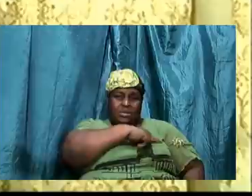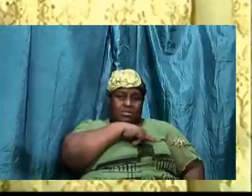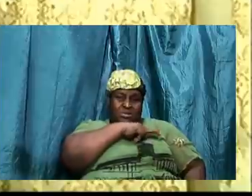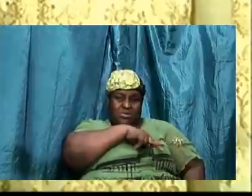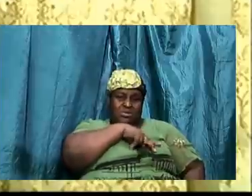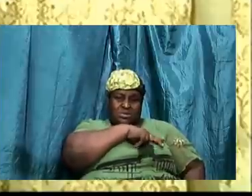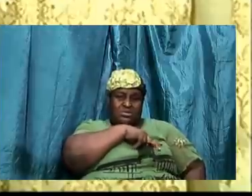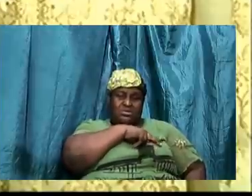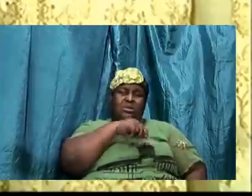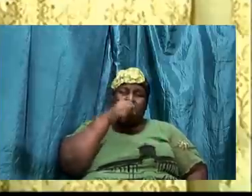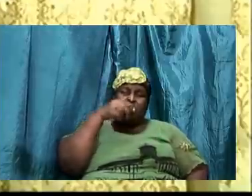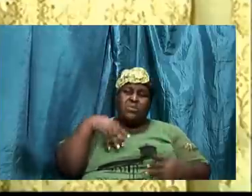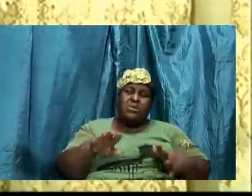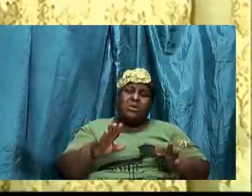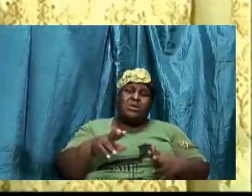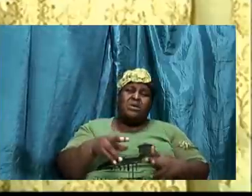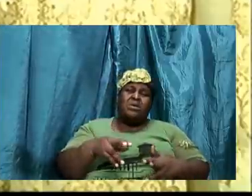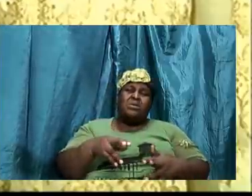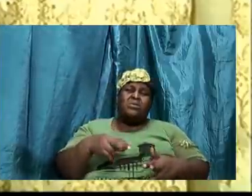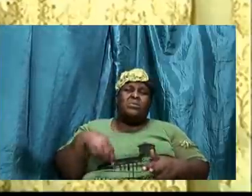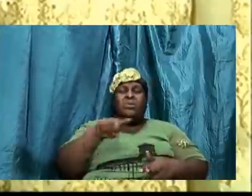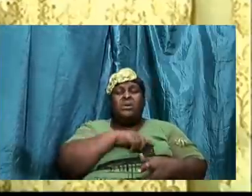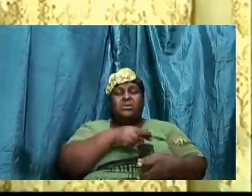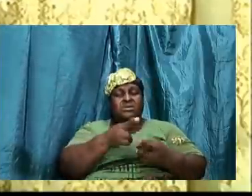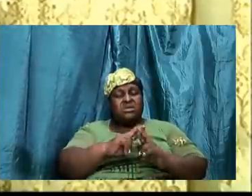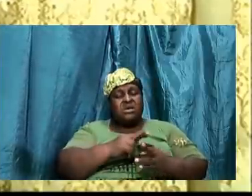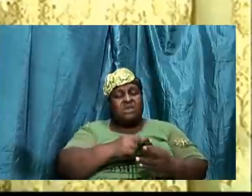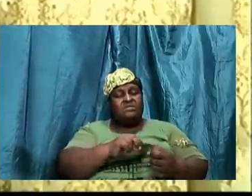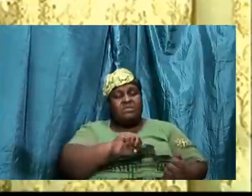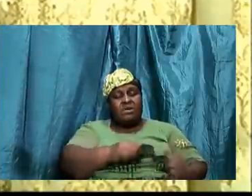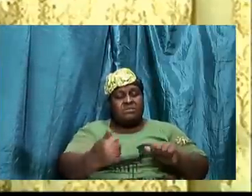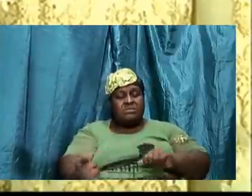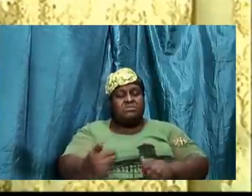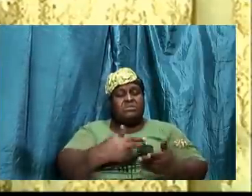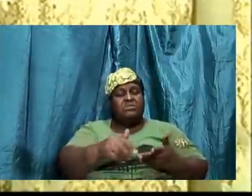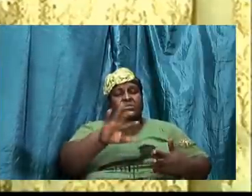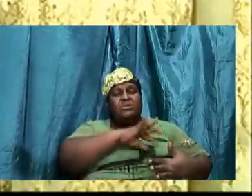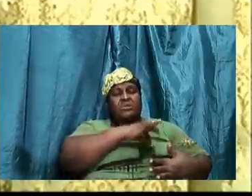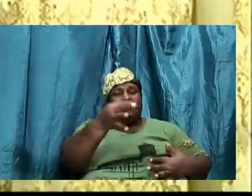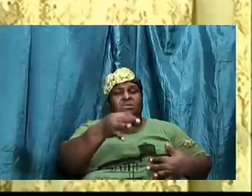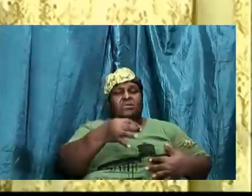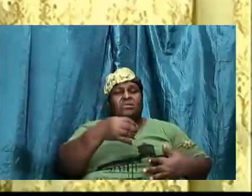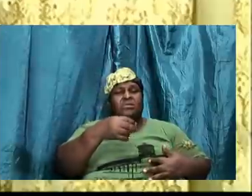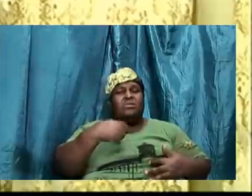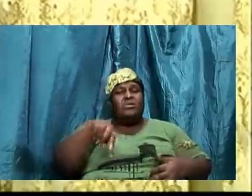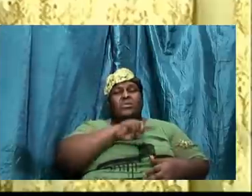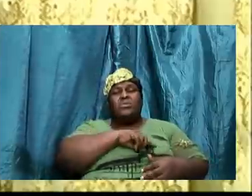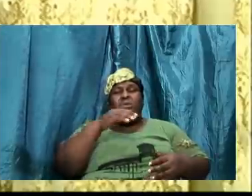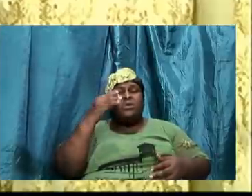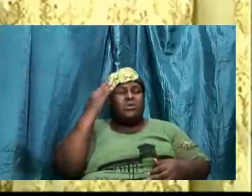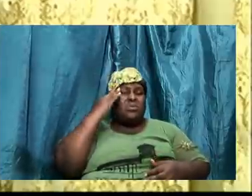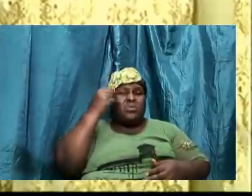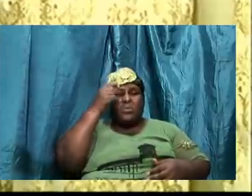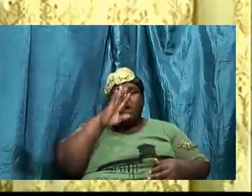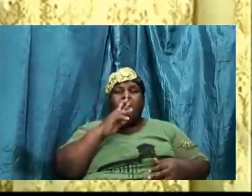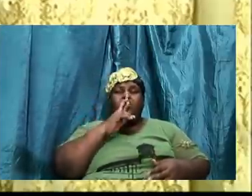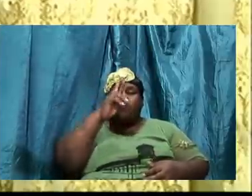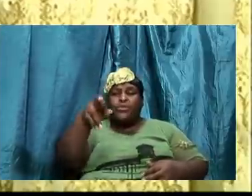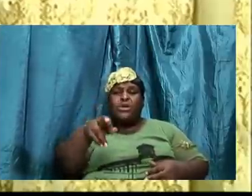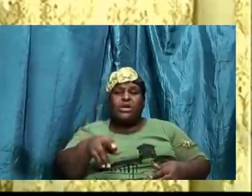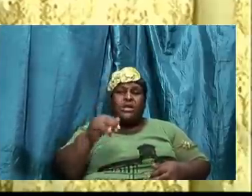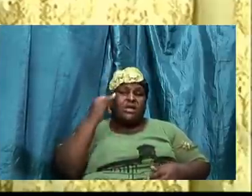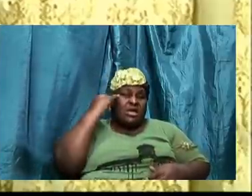have received the baptism of the Holy Spirit, we know that God is real. And if God is